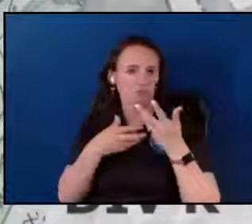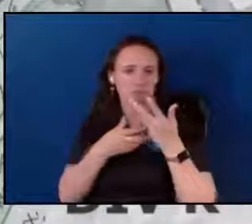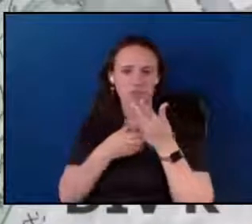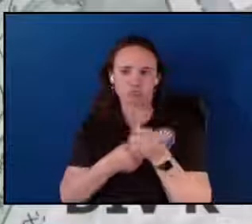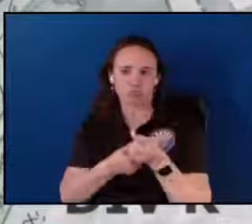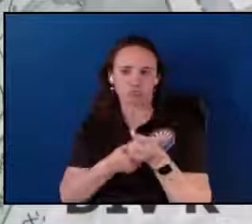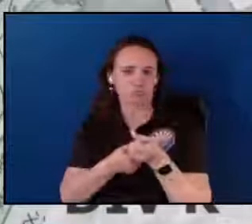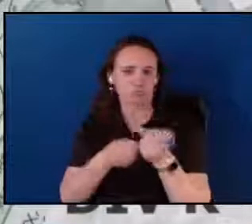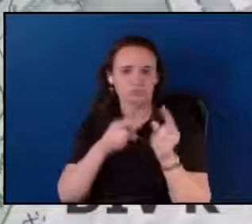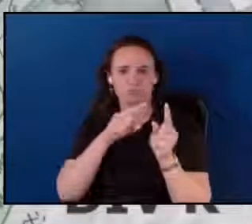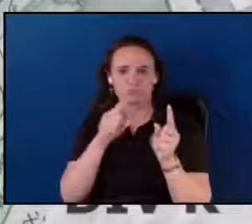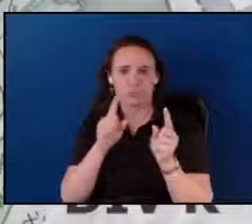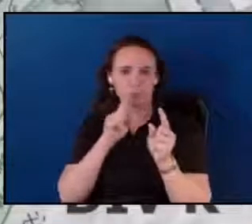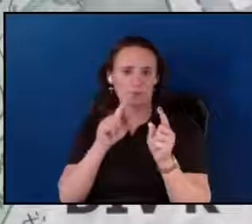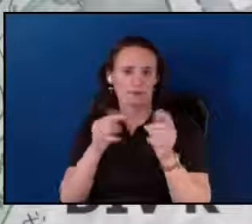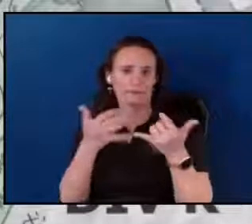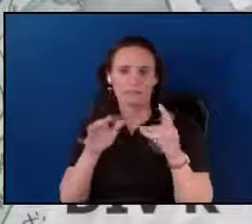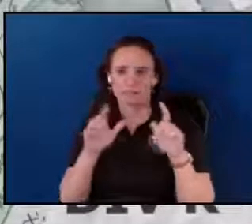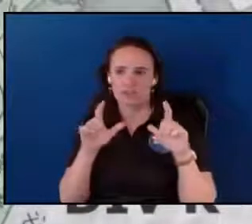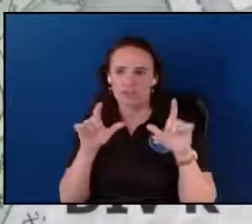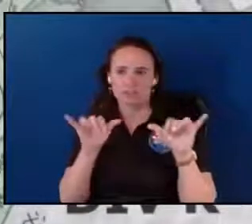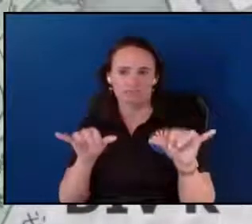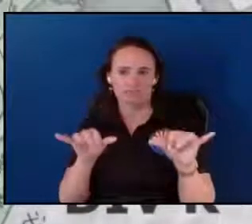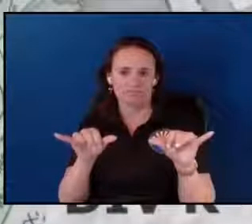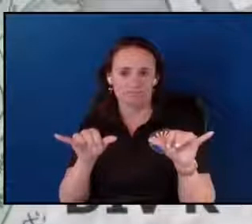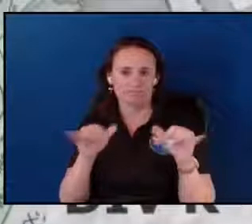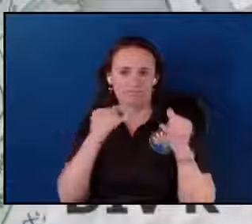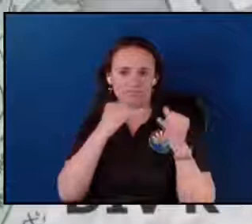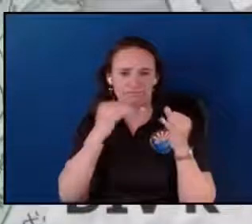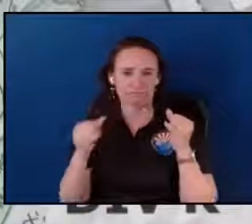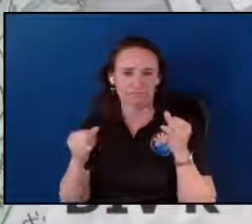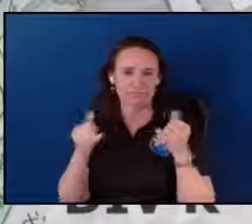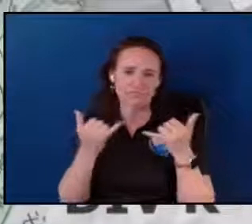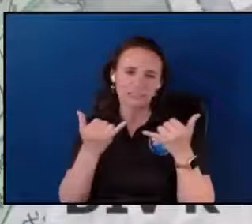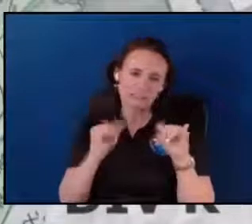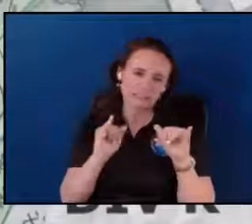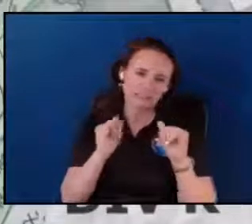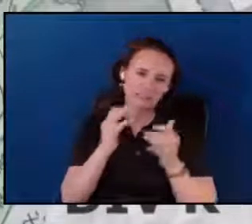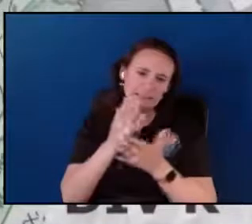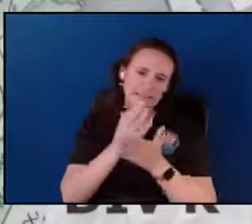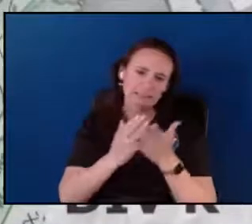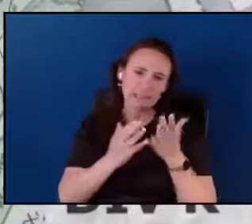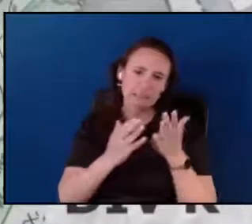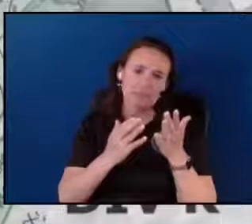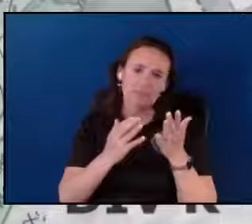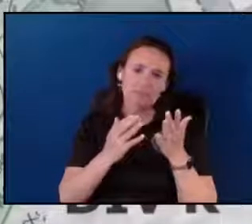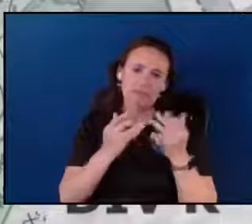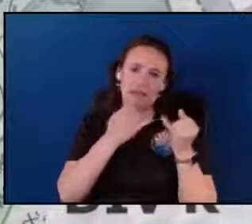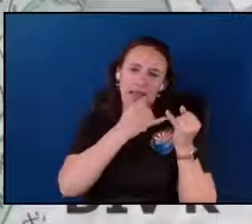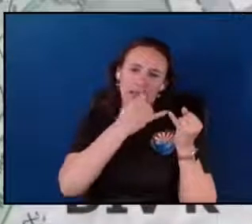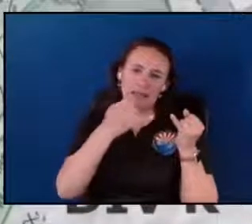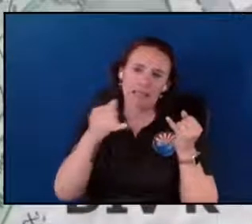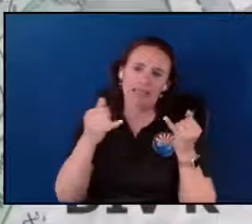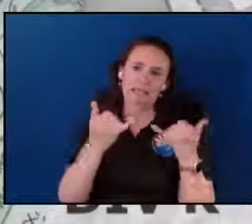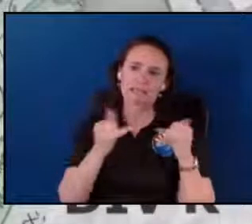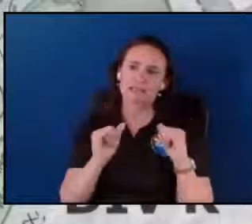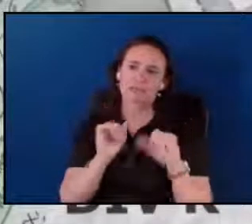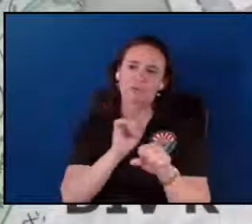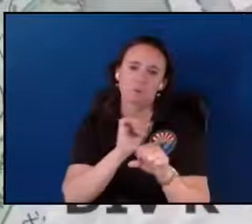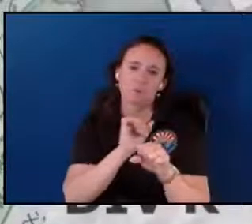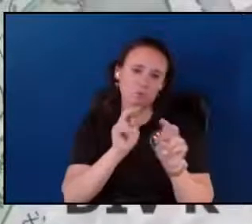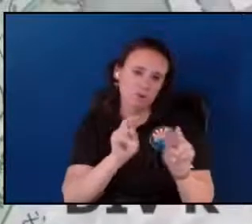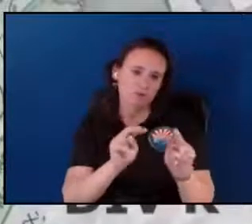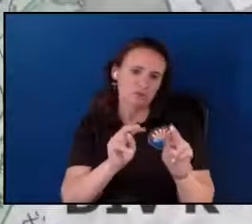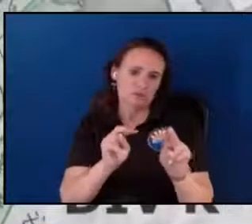this area will be contained. We still have a little bit of not open line, but we still have some line that we're still watching